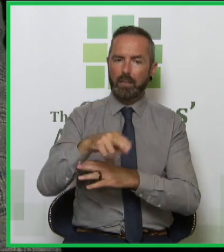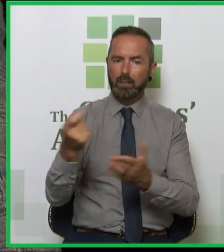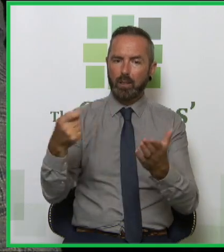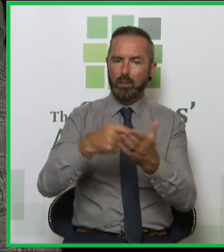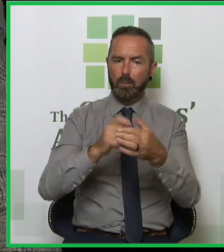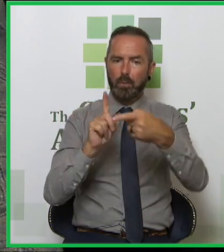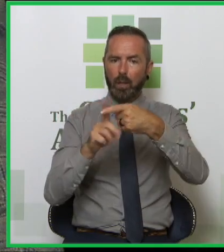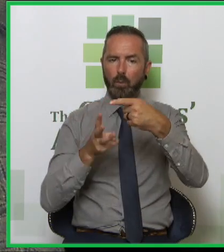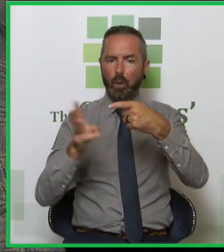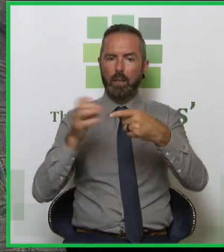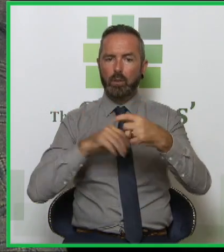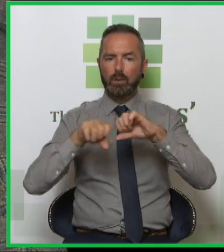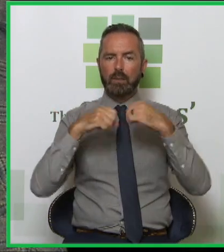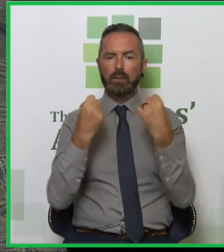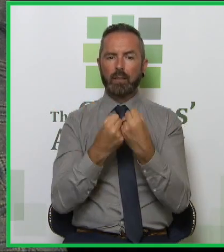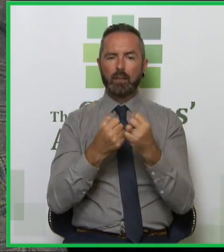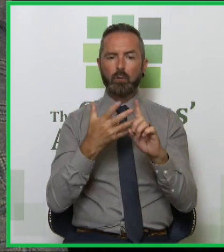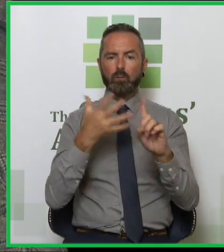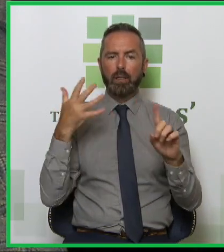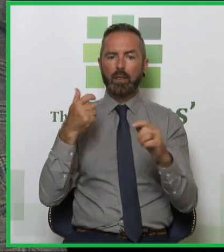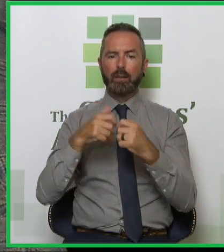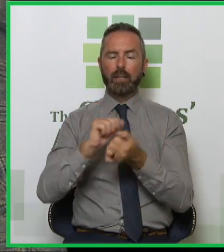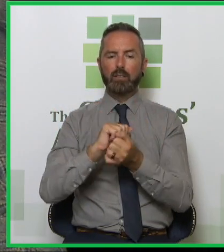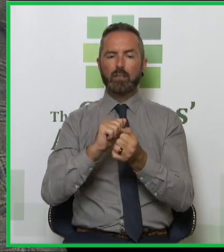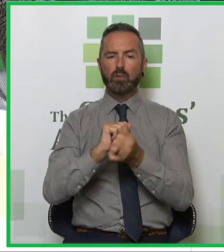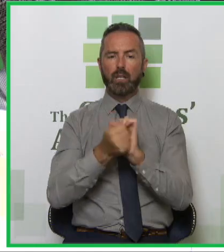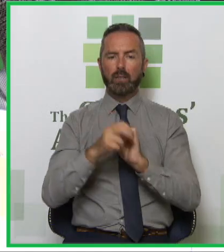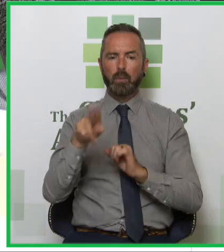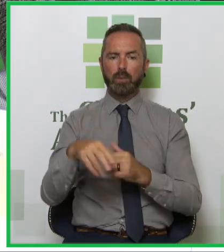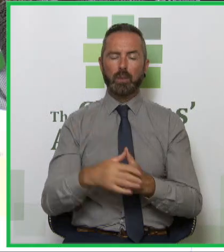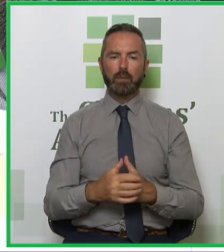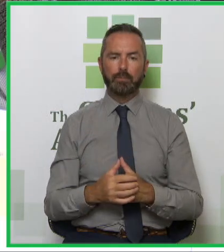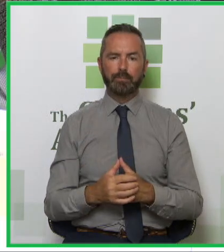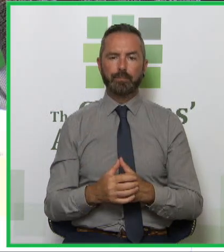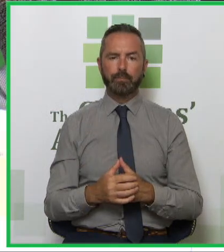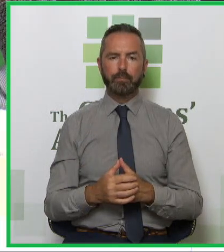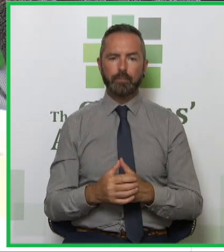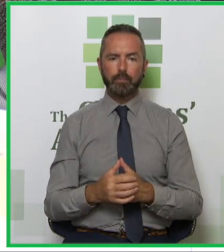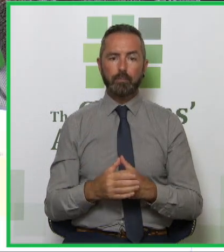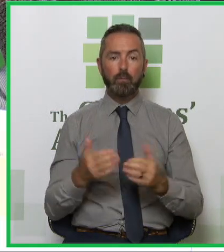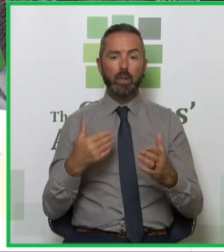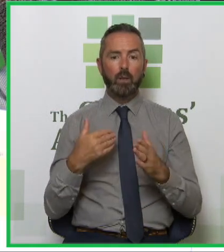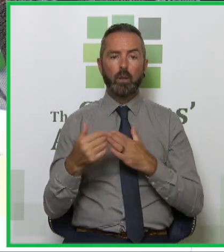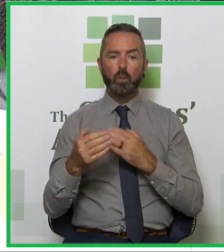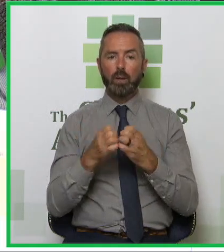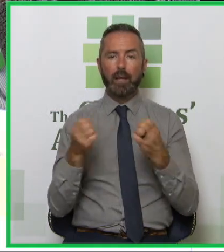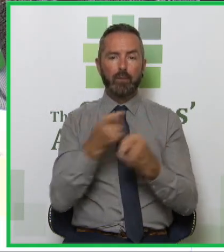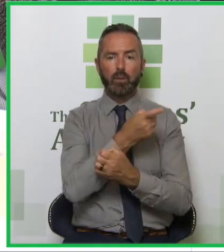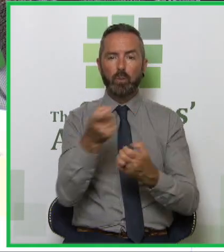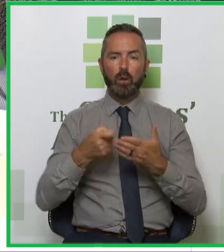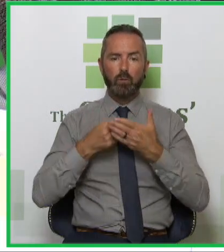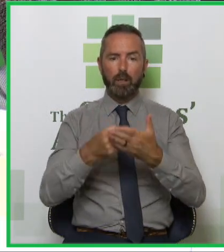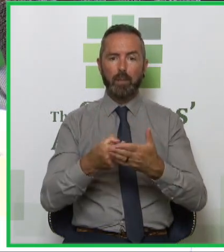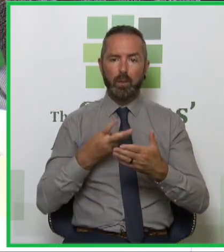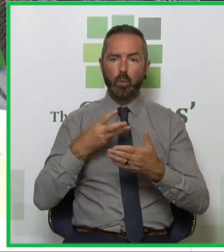to society, recognizing that change is possible. And a very final point, whatever you recommend will definitely be